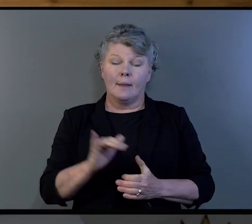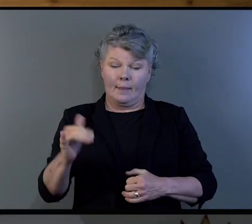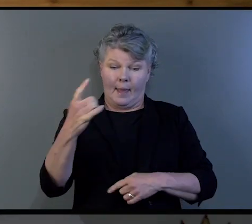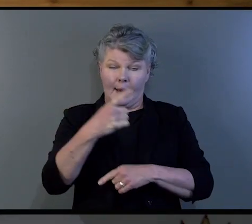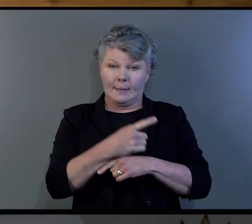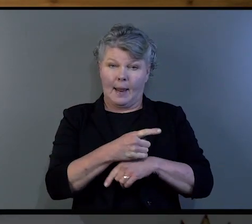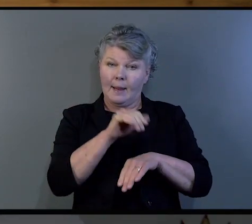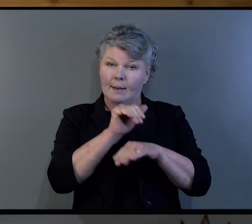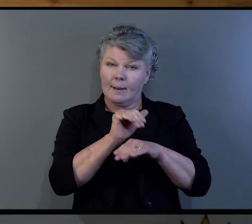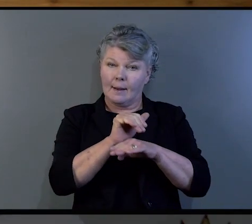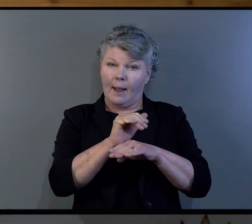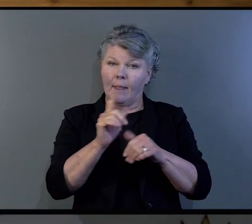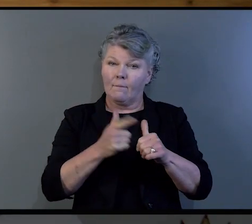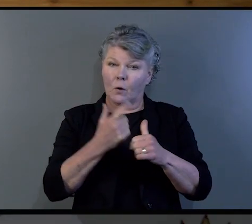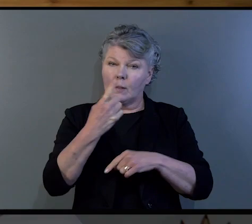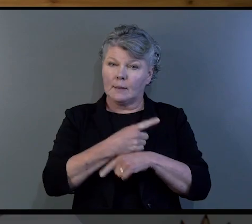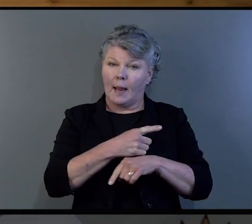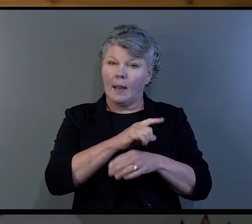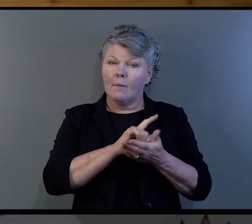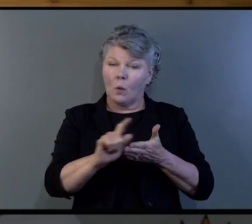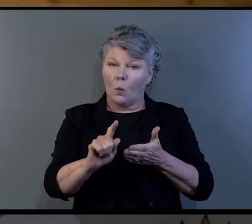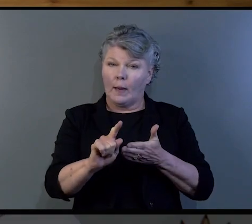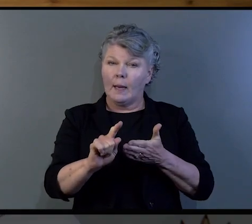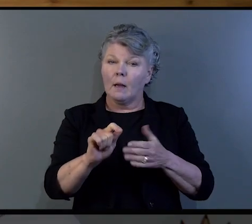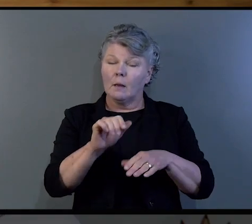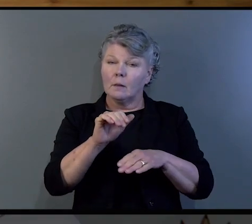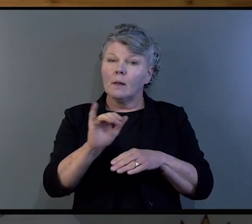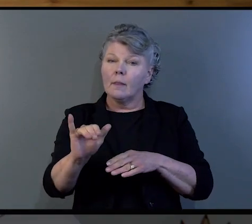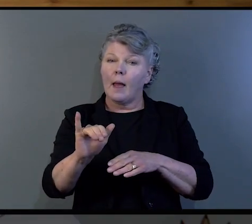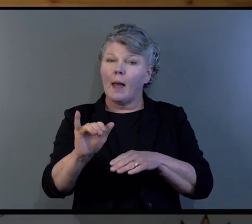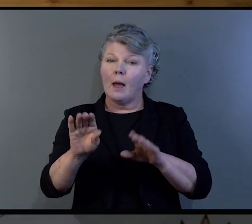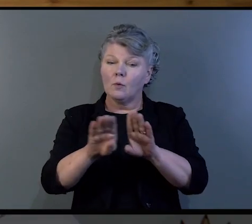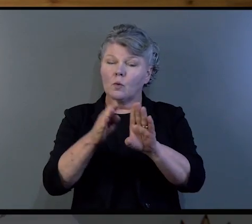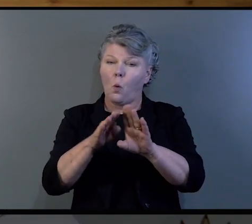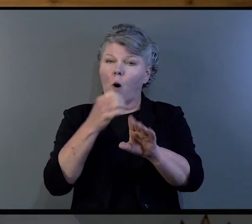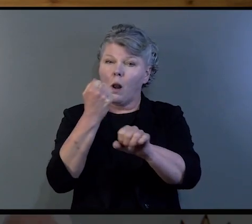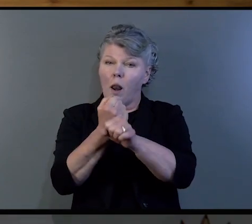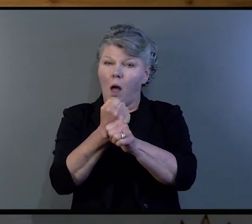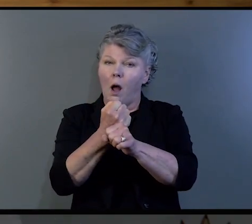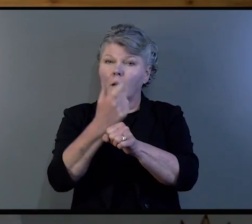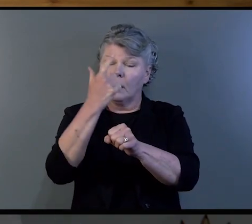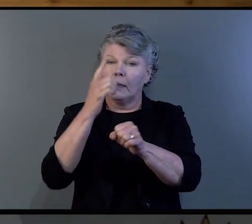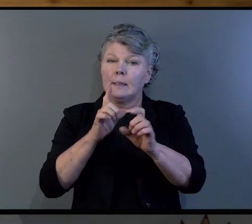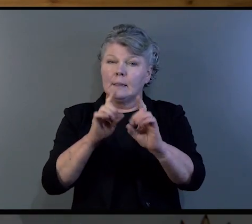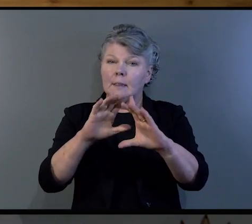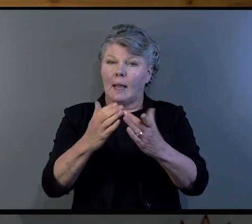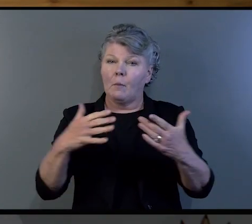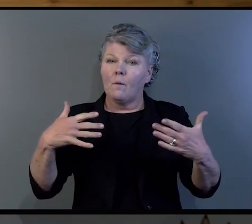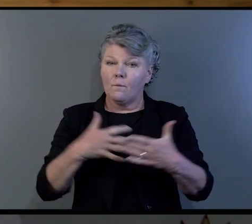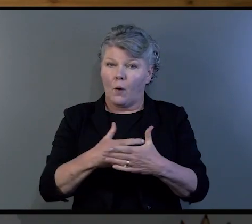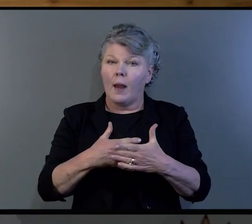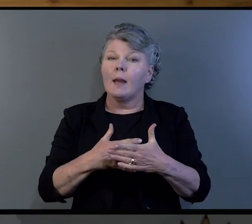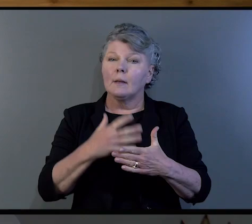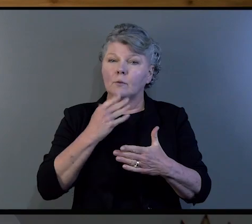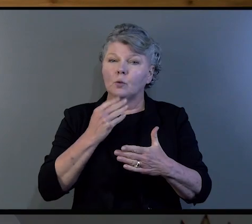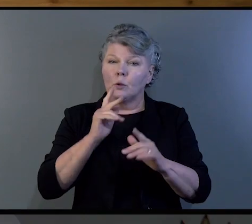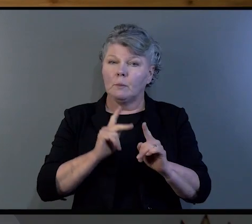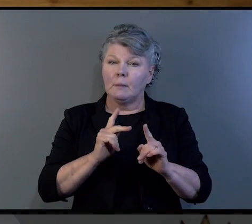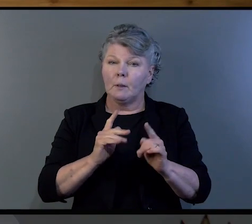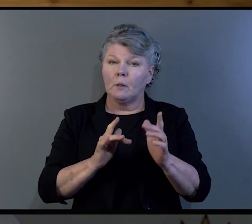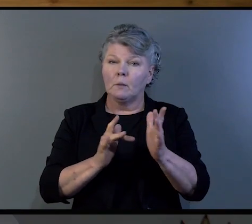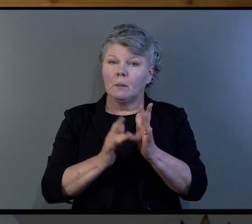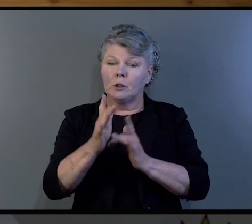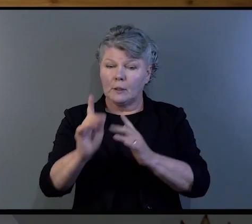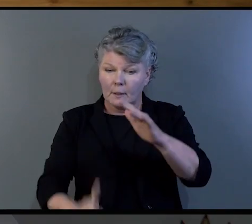On the evening of that day, the first day of the week, the doors being locked where the disciples were for fear of the Jews, Jesus came and